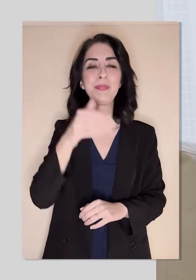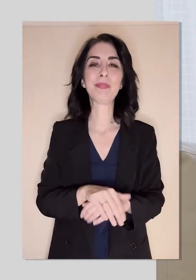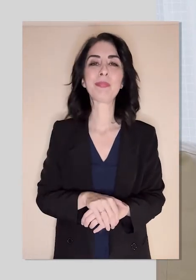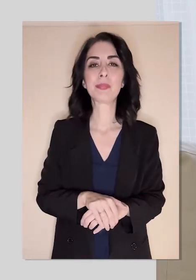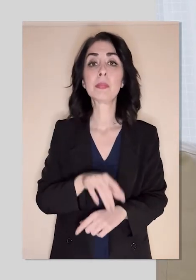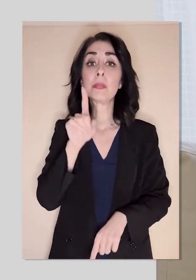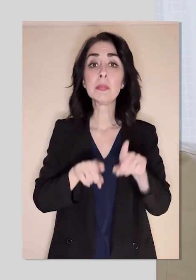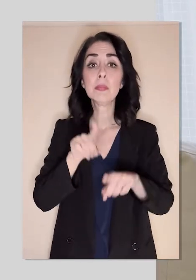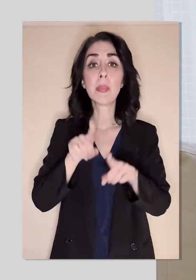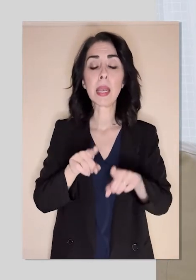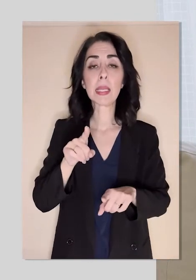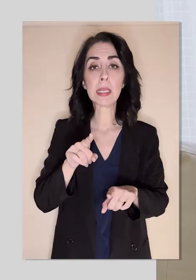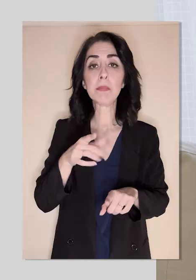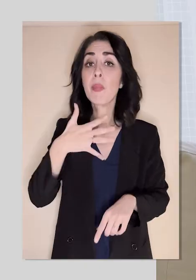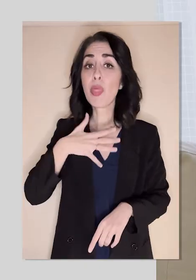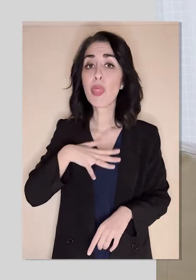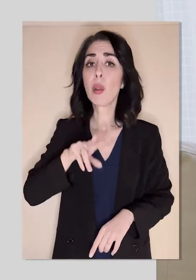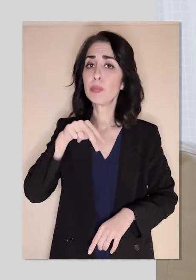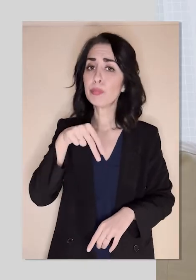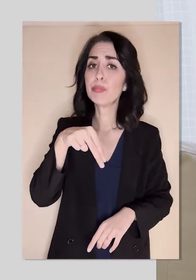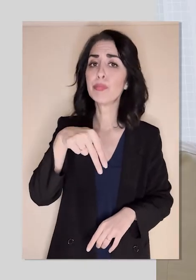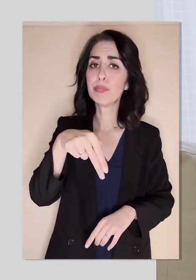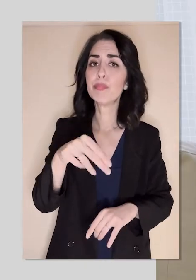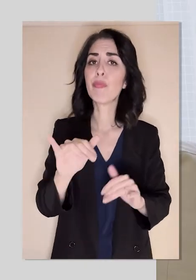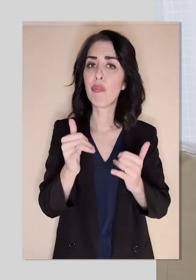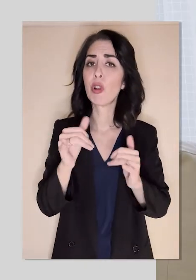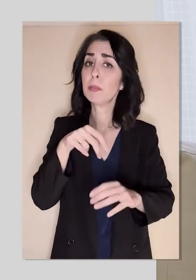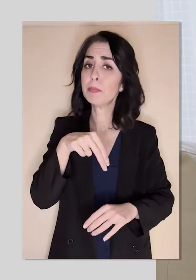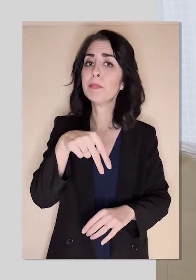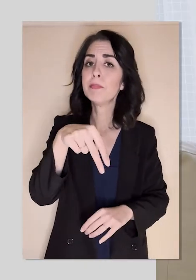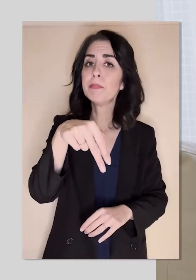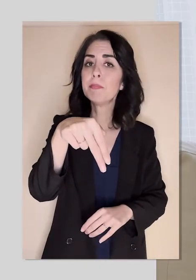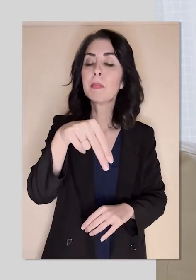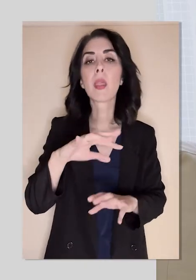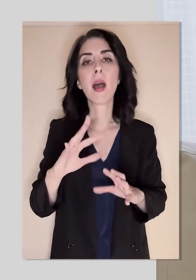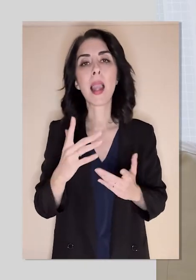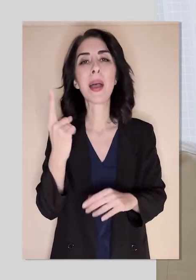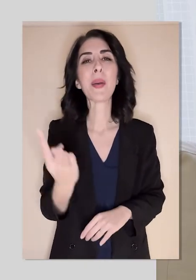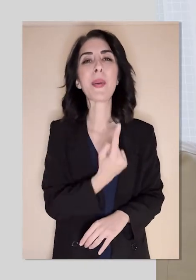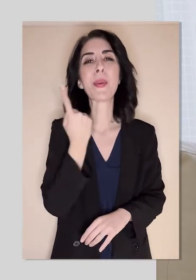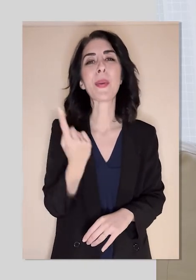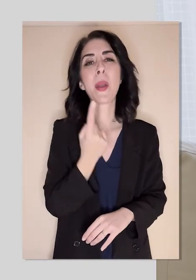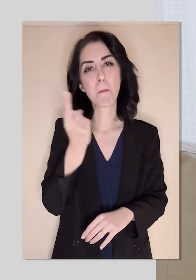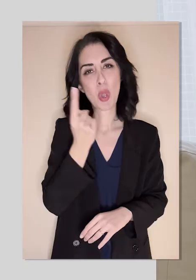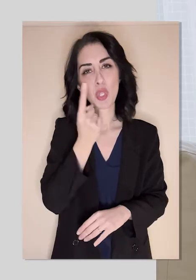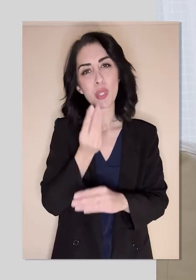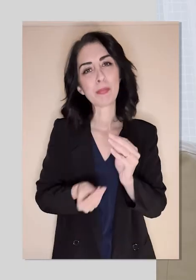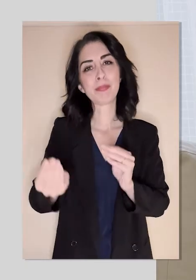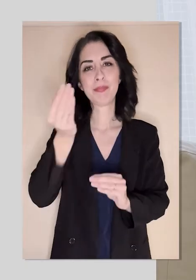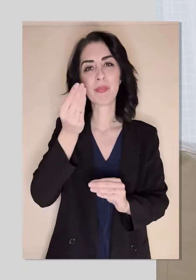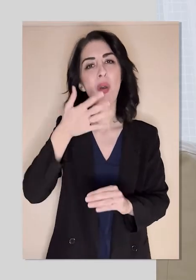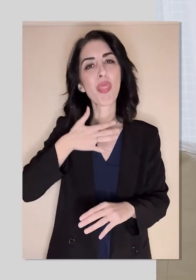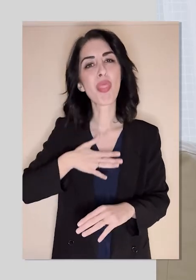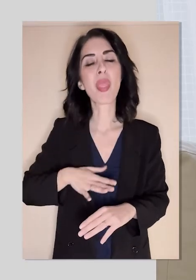Some people like to walk around, but most people like to lie in bed and be